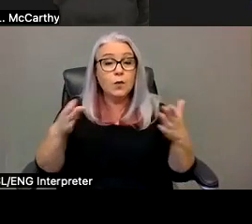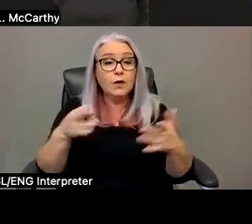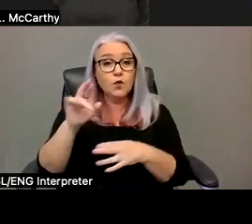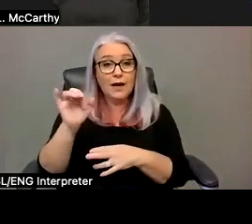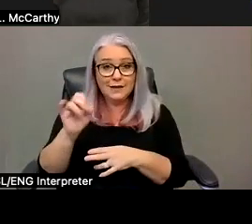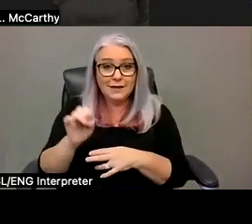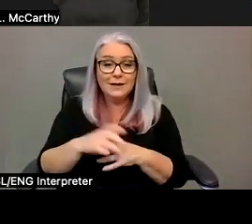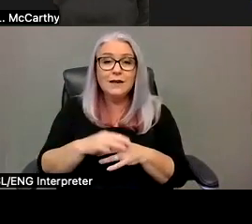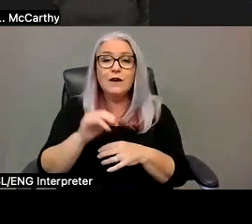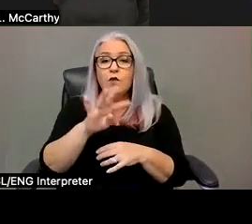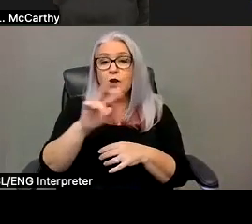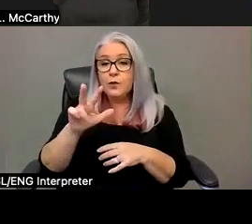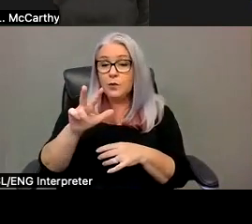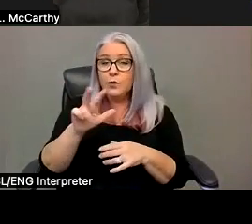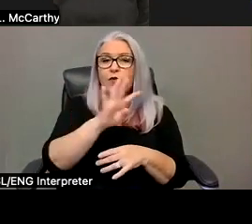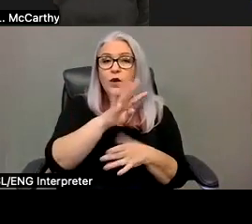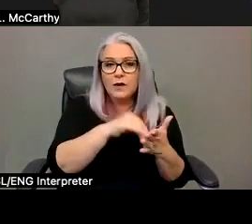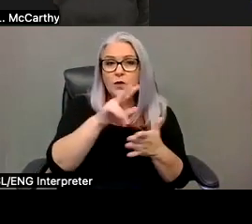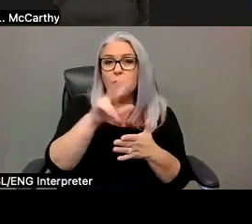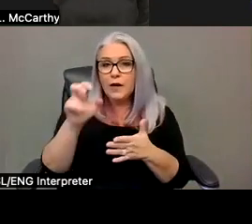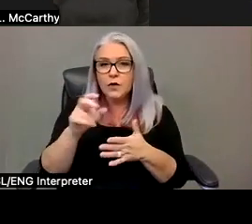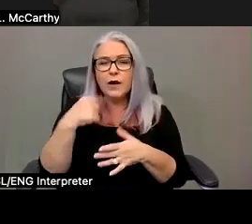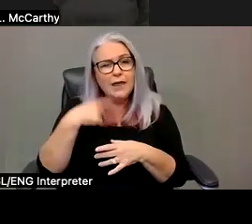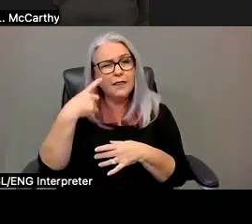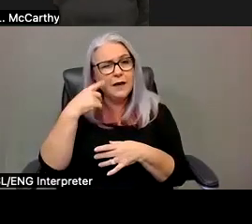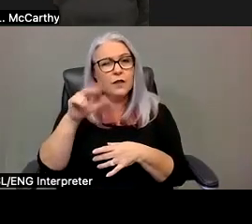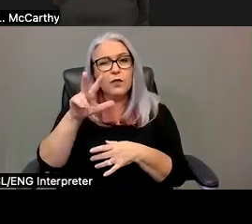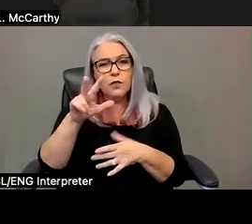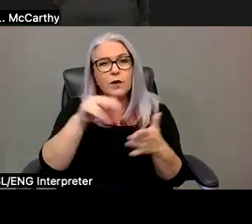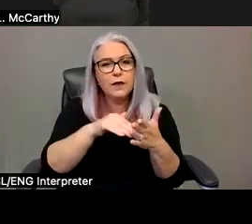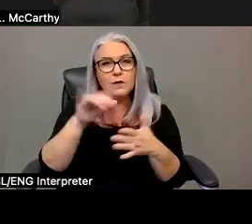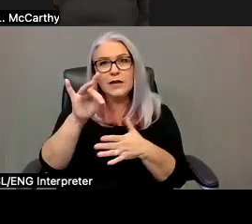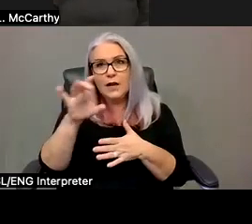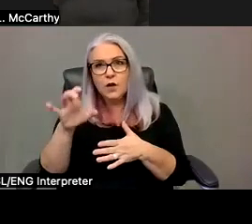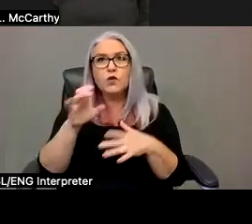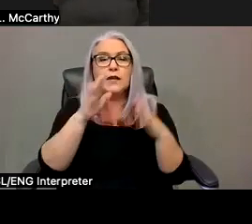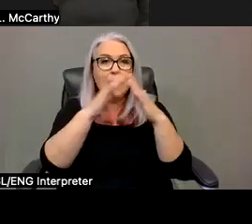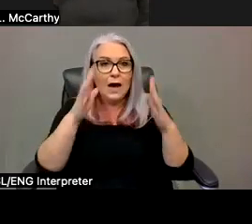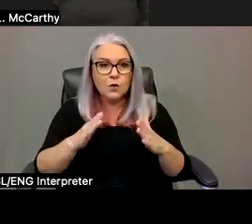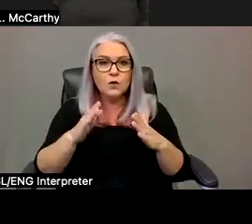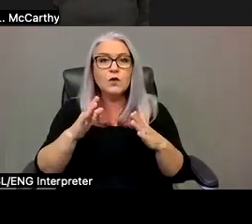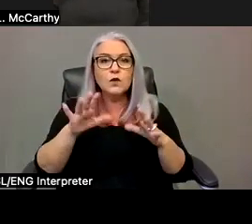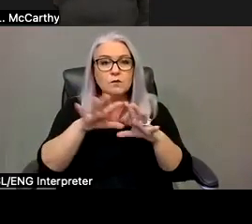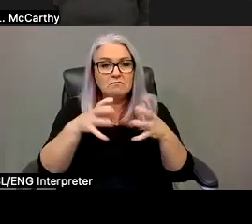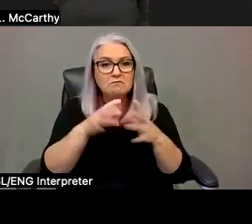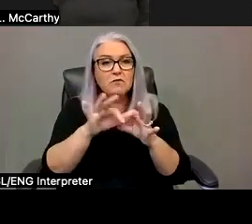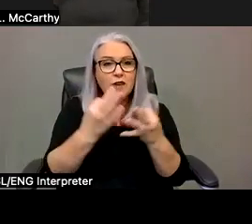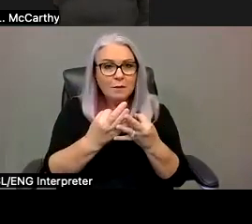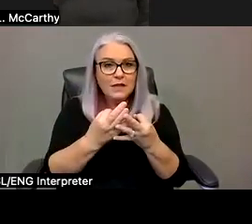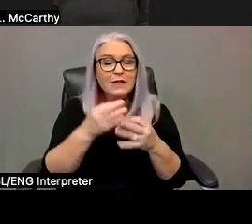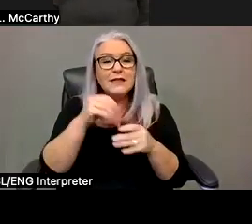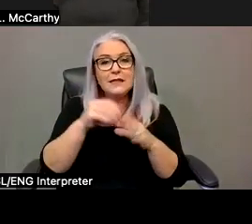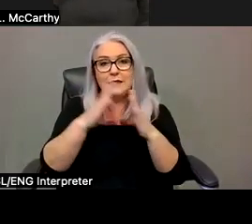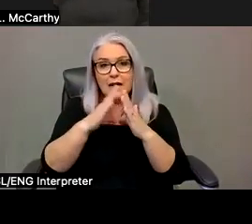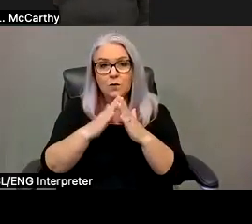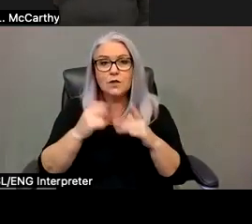And about the 4,300 subscribers, I think there are 3,800 households in Tarrytown. So frankly, from a communications perspective,